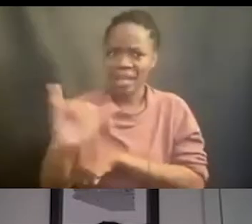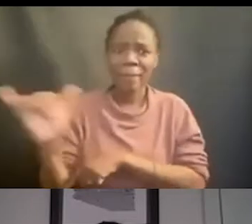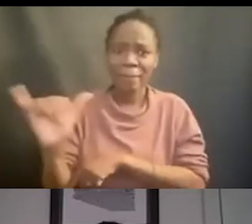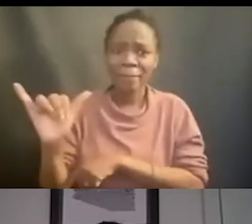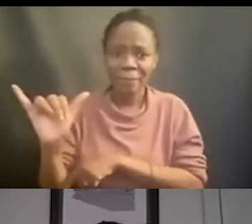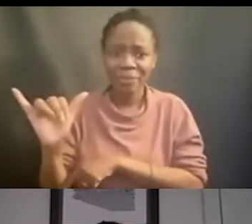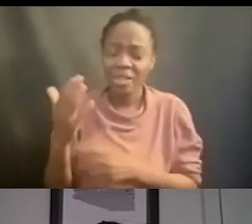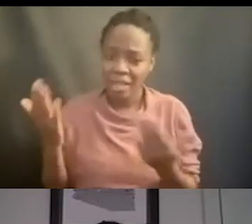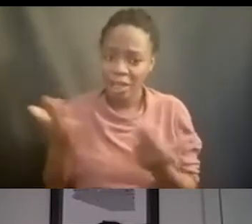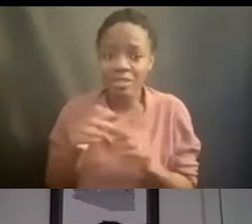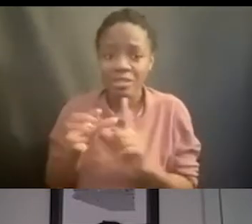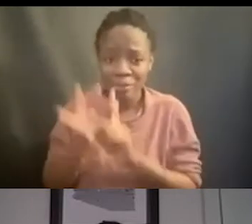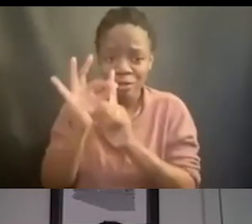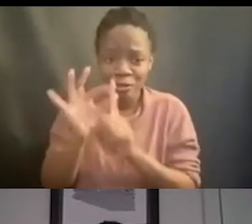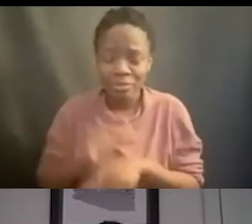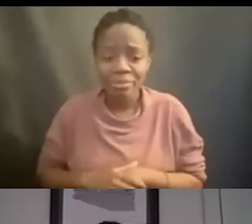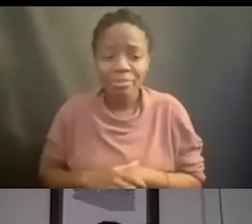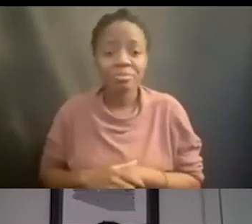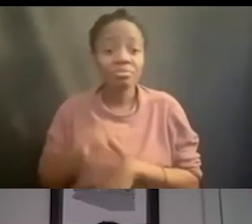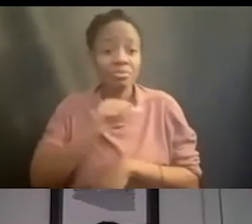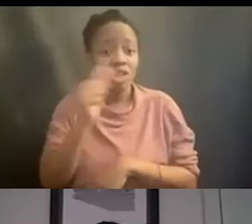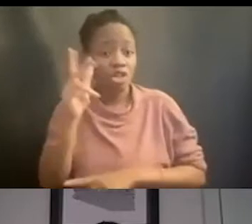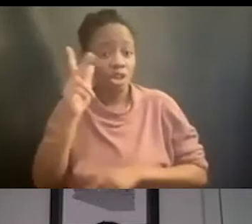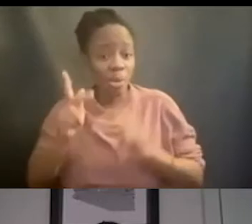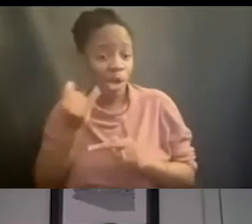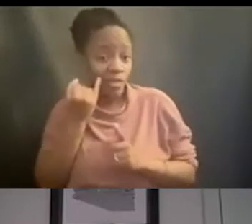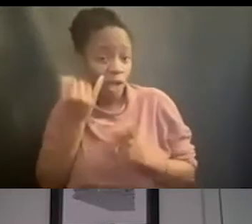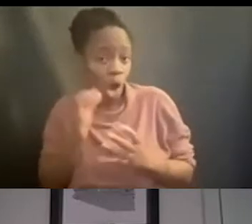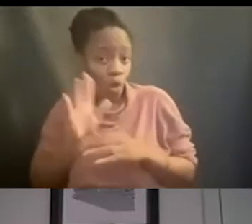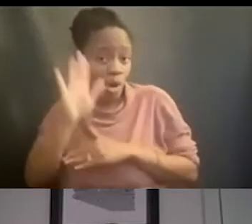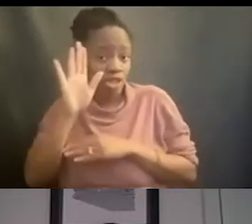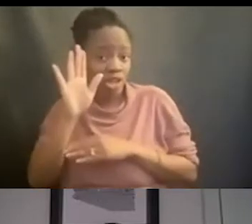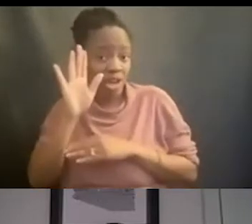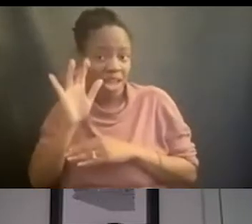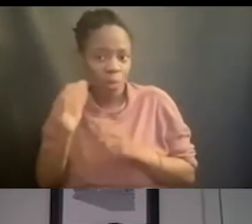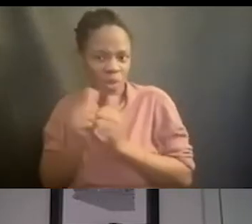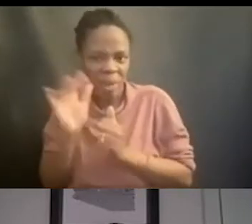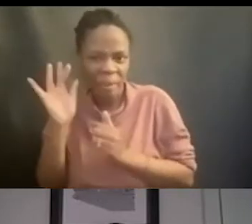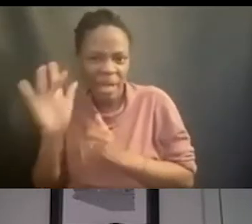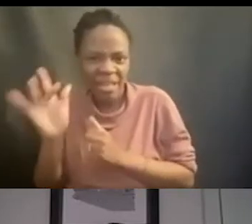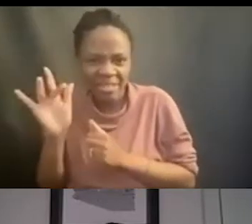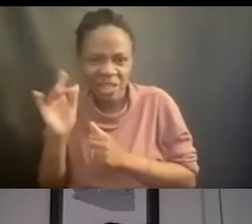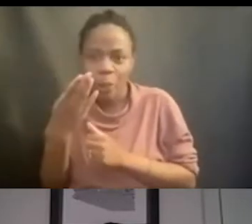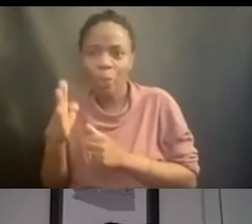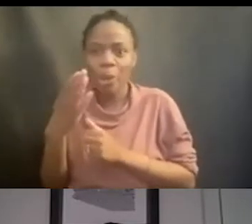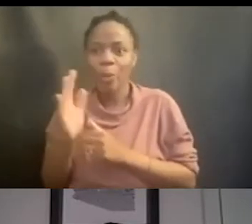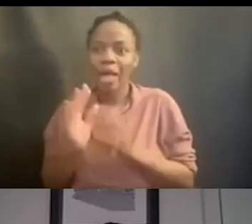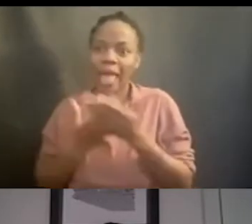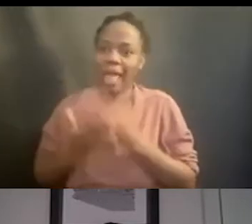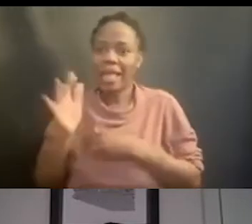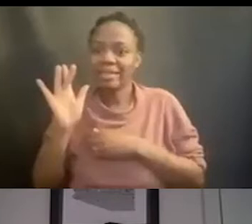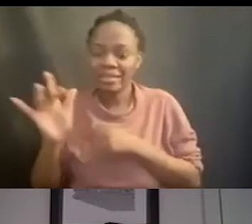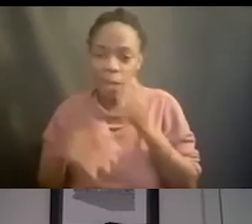for that. Other folks, if you want to raise your little blue hand or just put it in the chat. Any